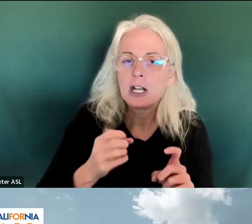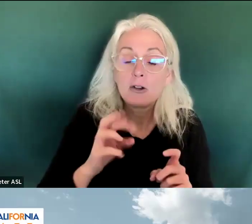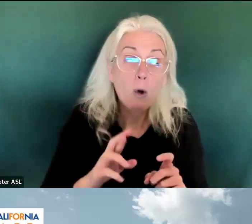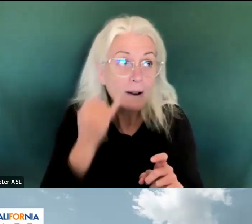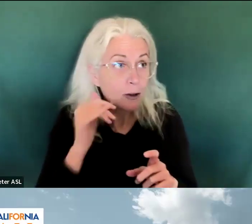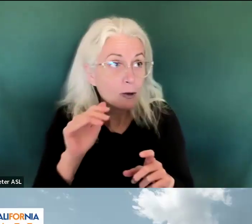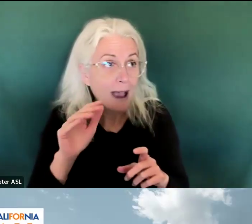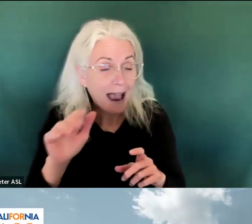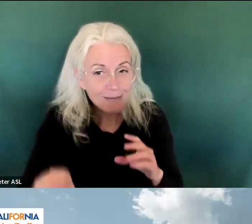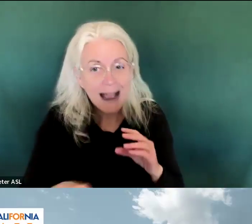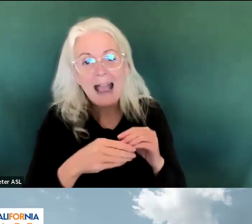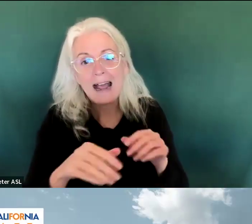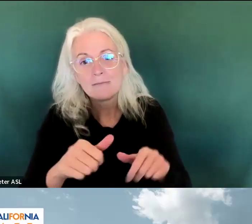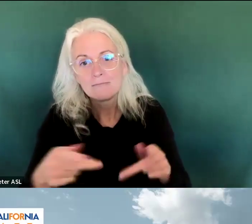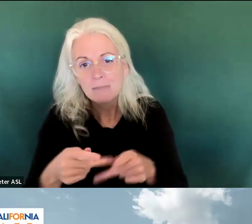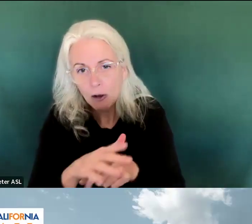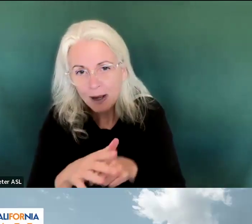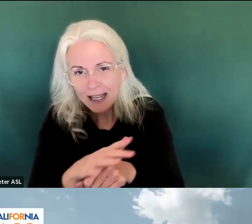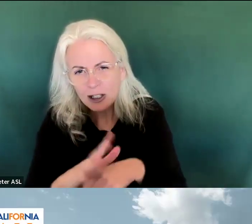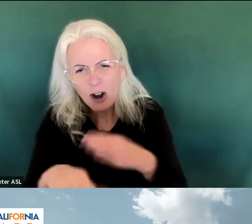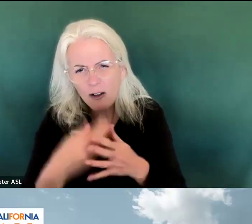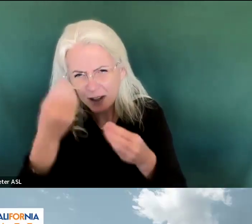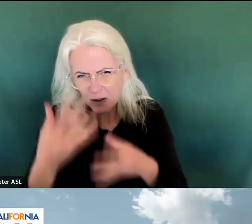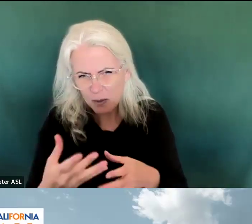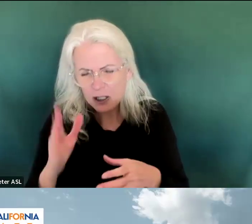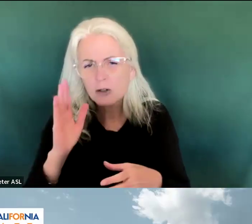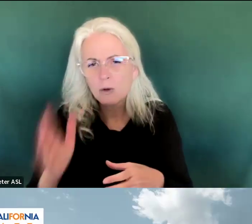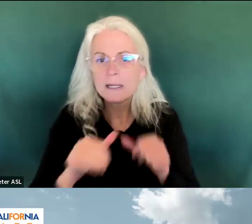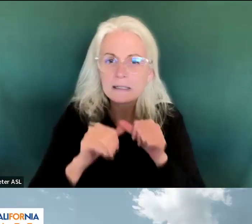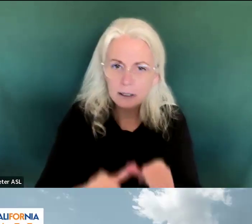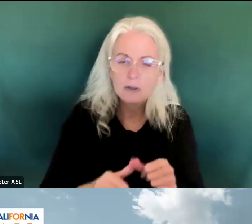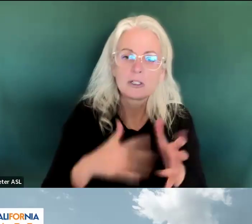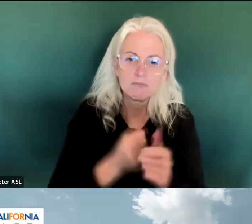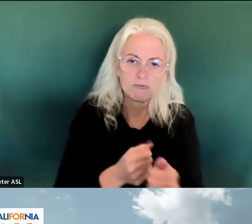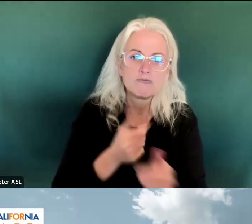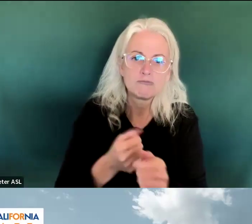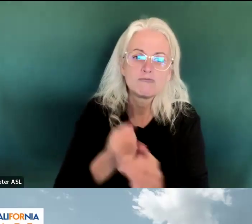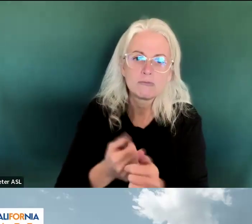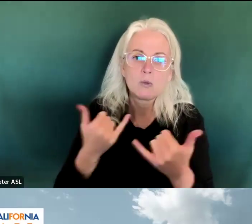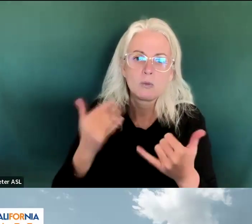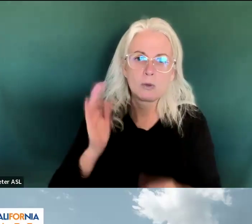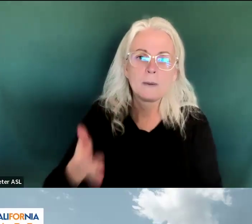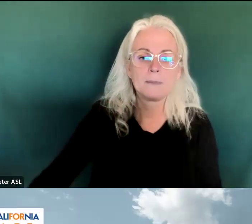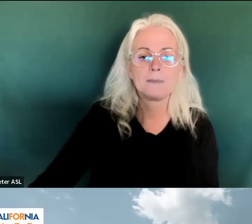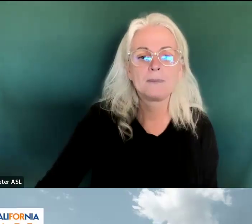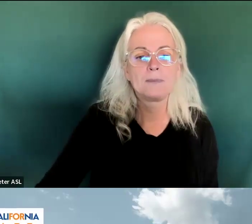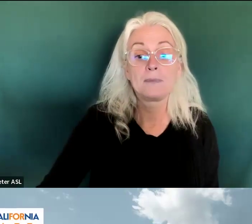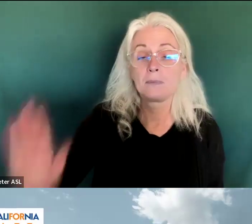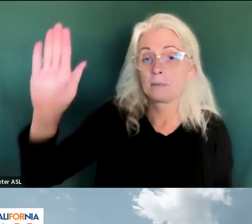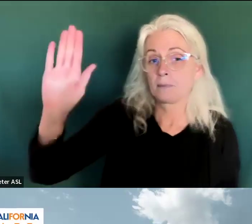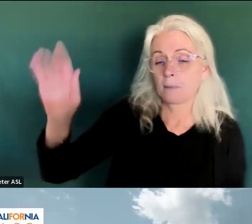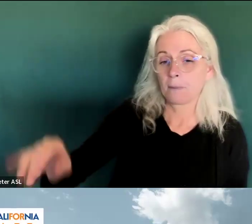add another location, all of the information within the portal will be continuously updated. Yeah, and can